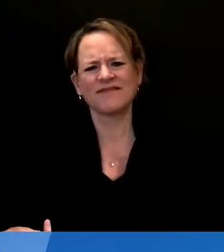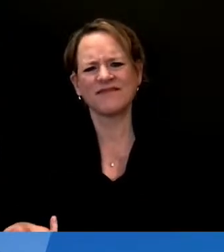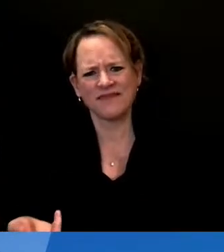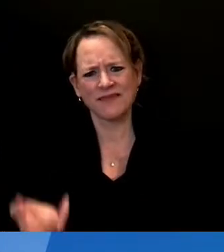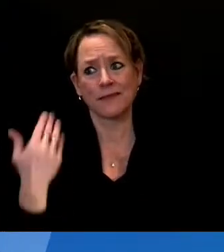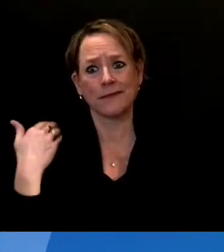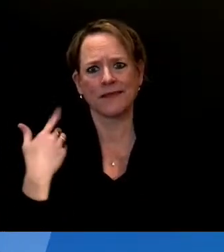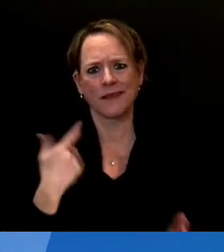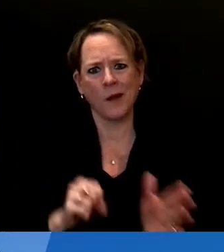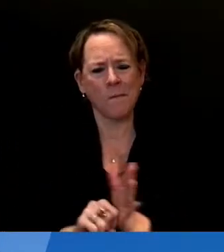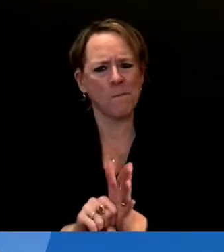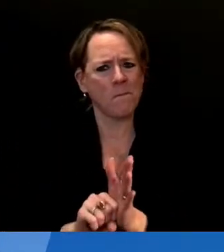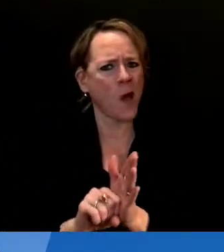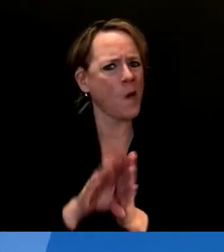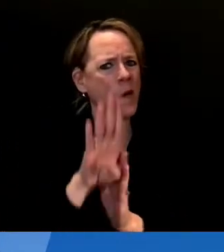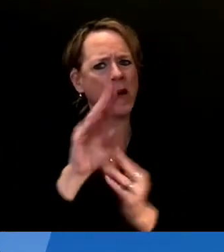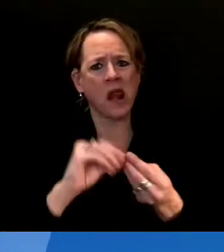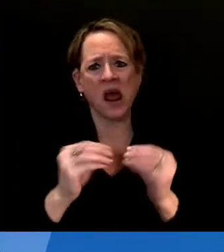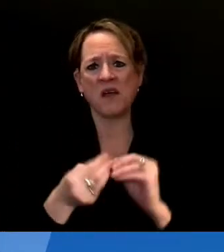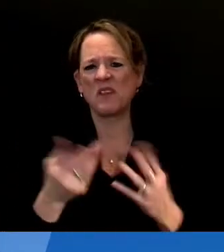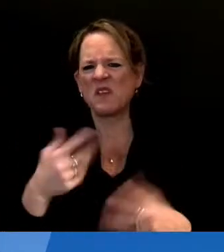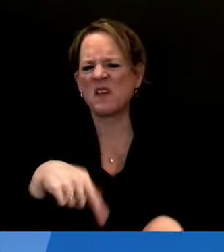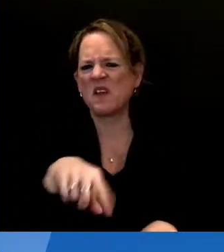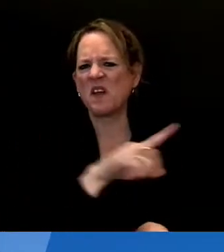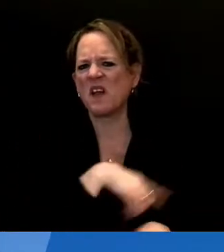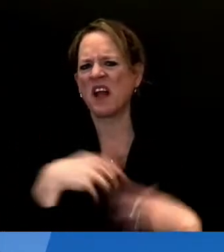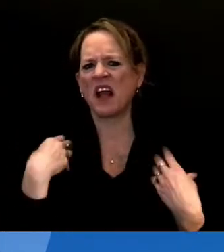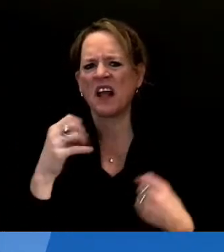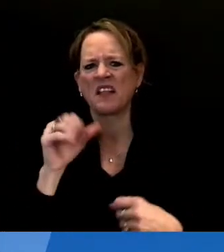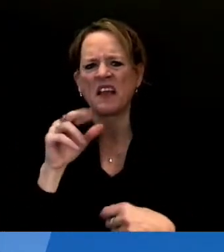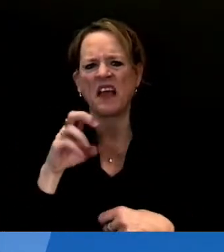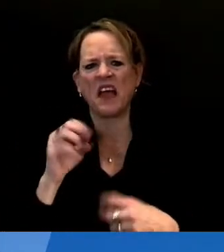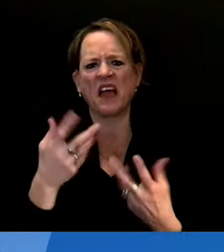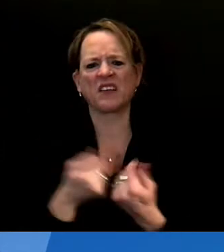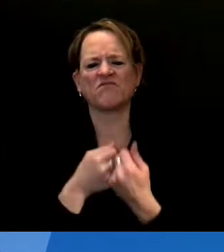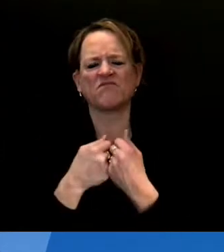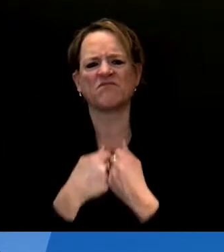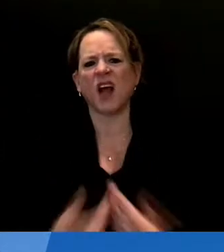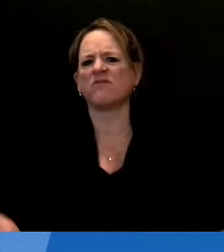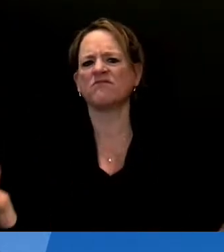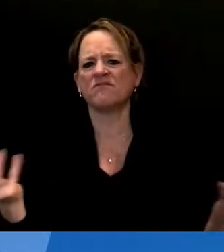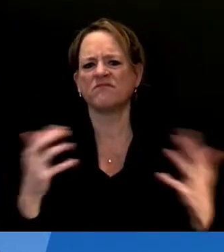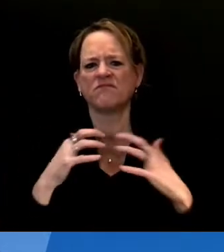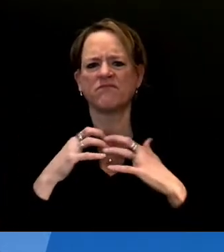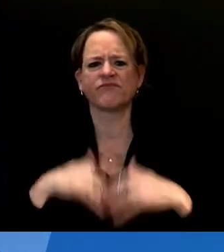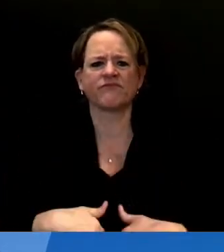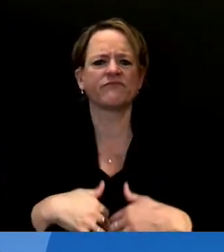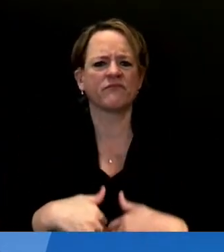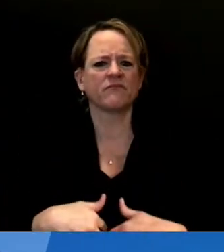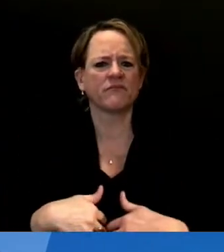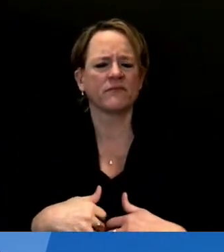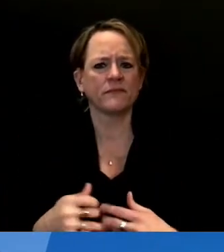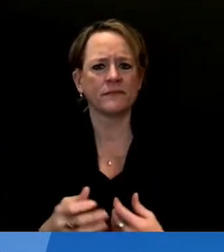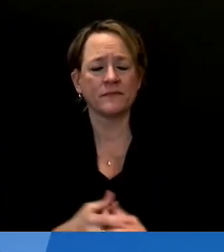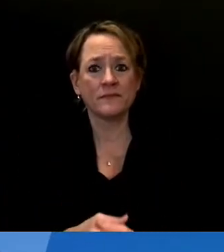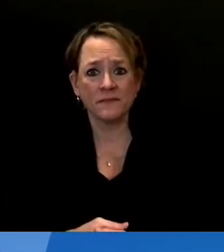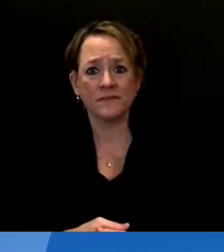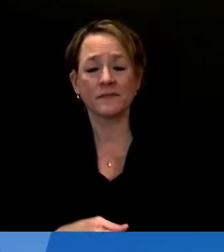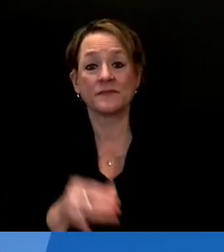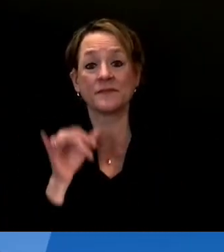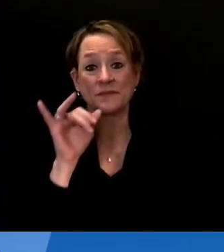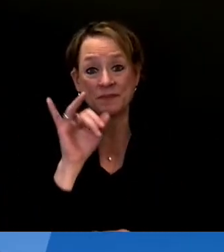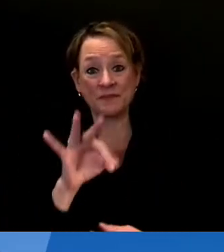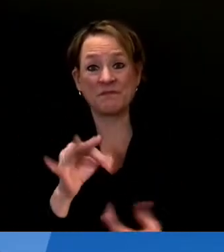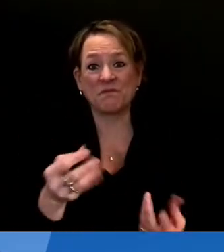that the state is looking at or considering if we see a similar staffing reduction after this surge and God